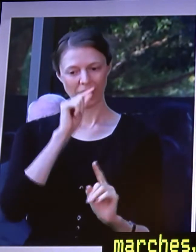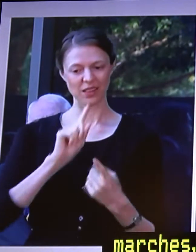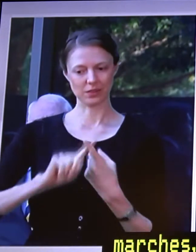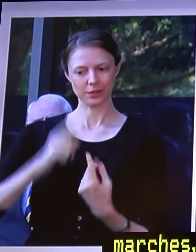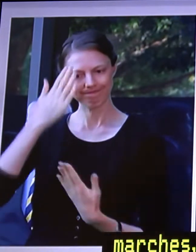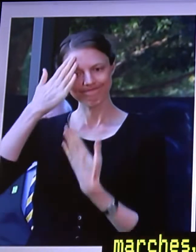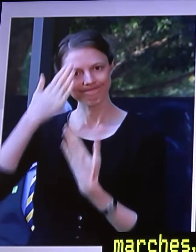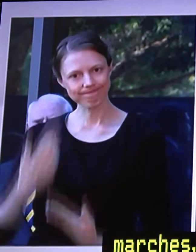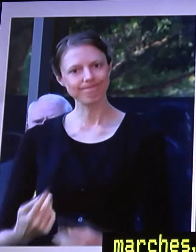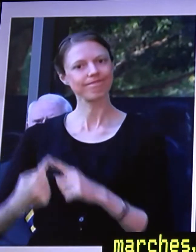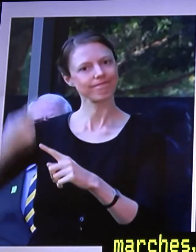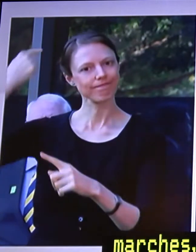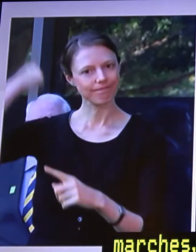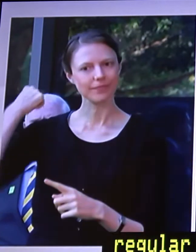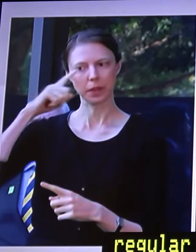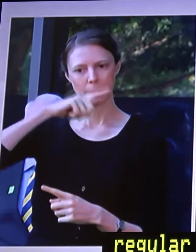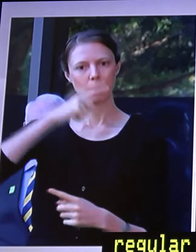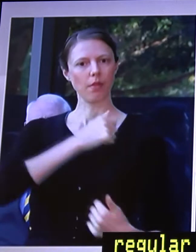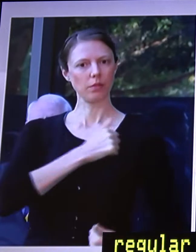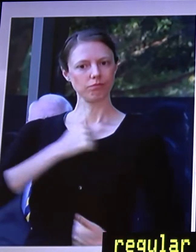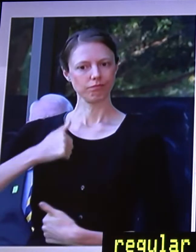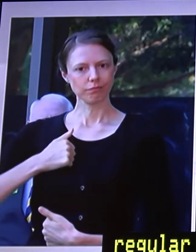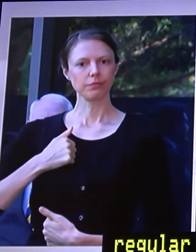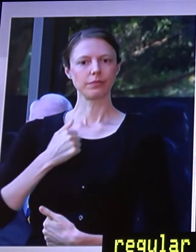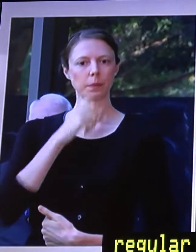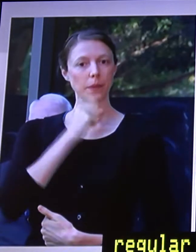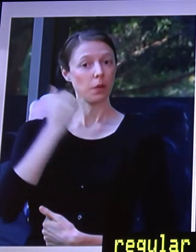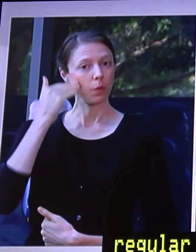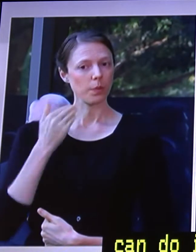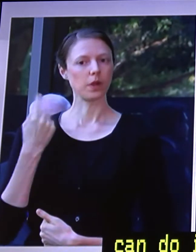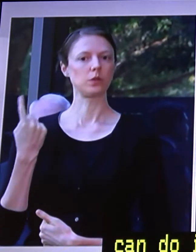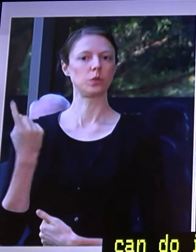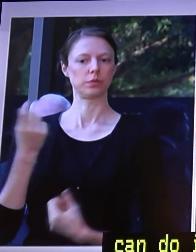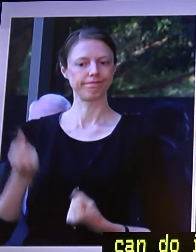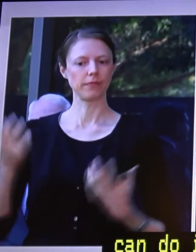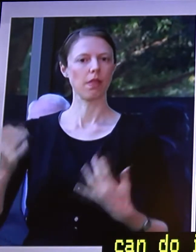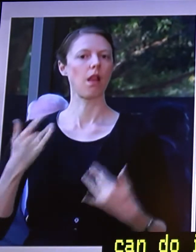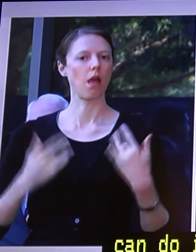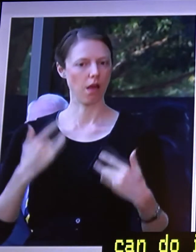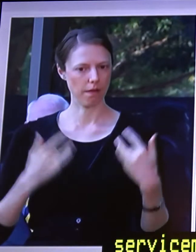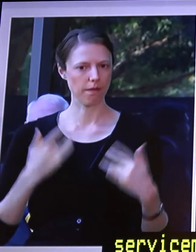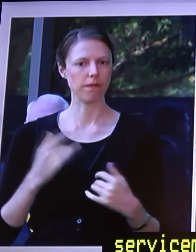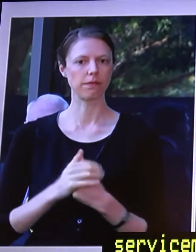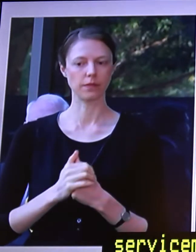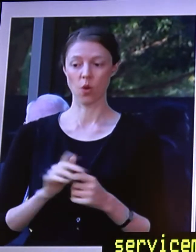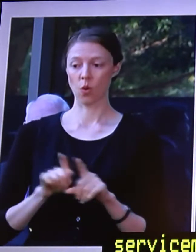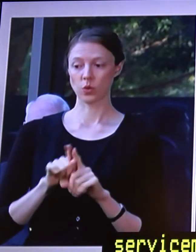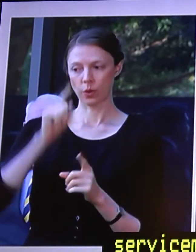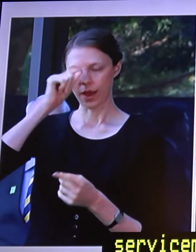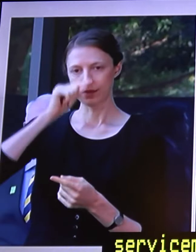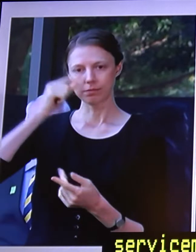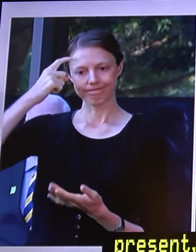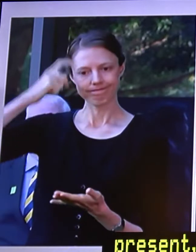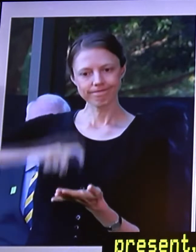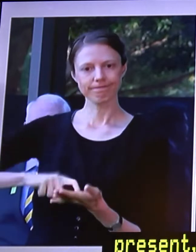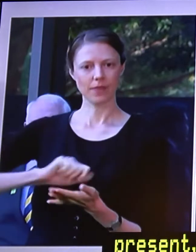honour our servicemen and women, past and present. We can still acknowledge those in our family who've served, and of course support